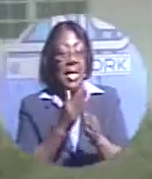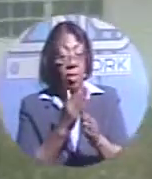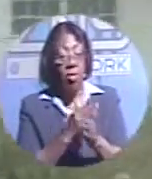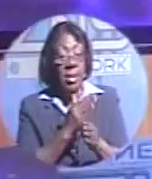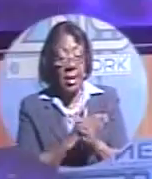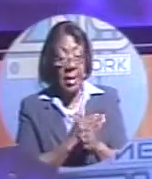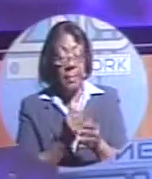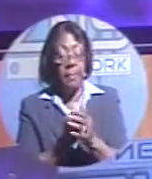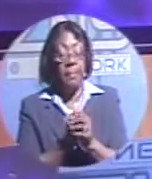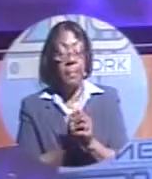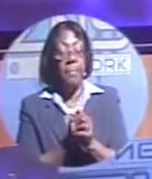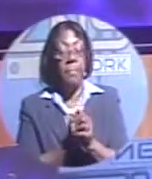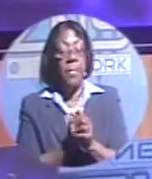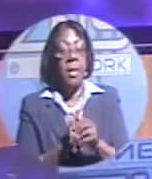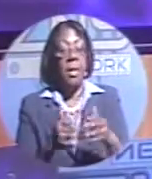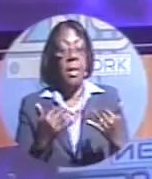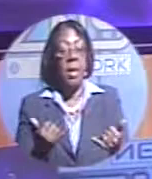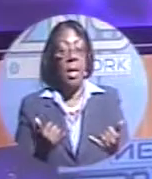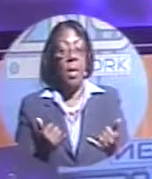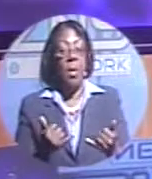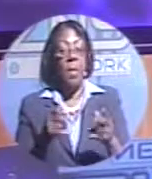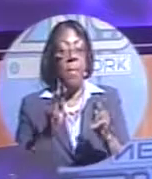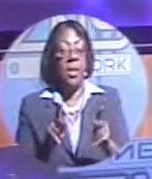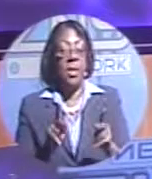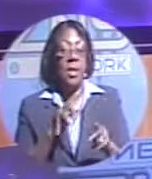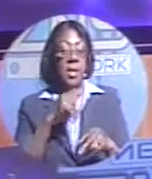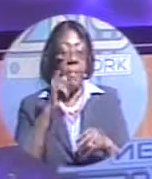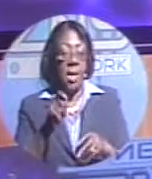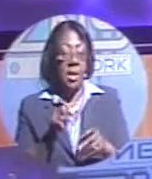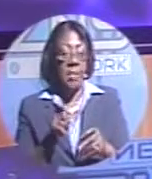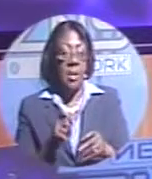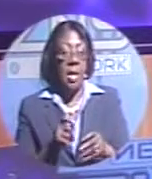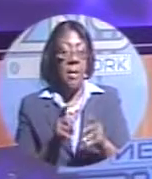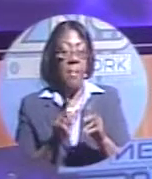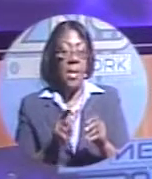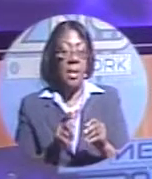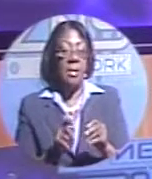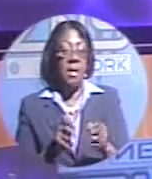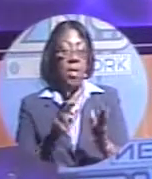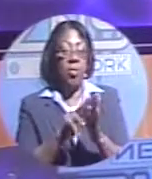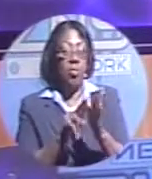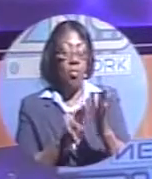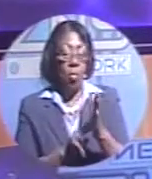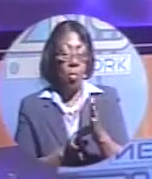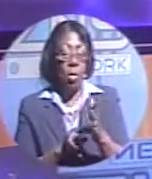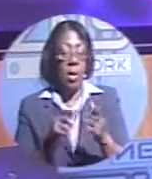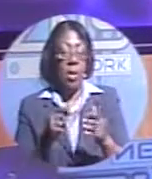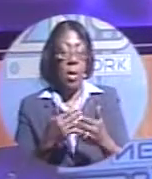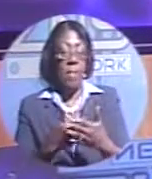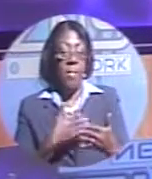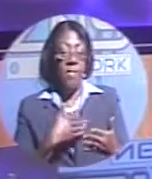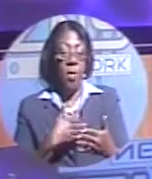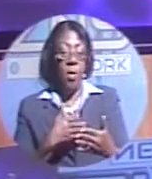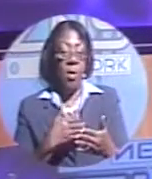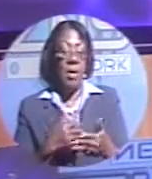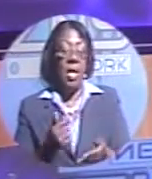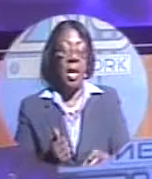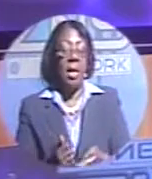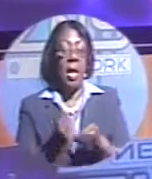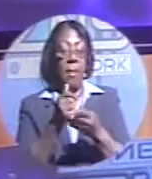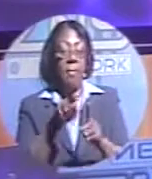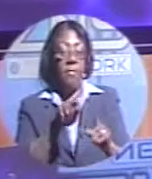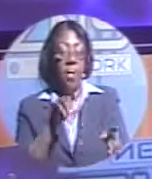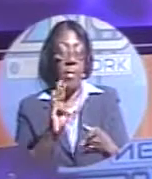stability. Now applicants must meet certain stipulations. The mortgage must have originated before June 30th,